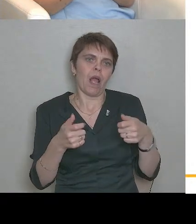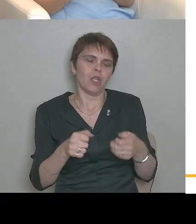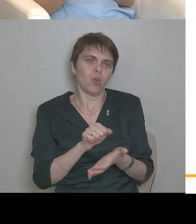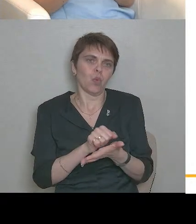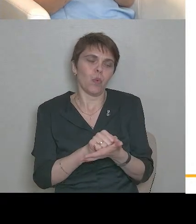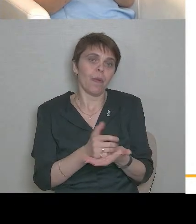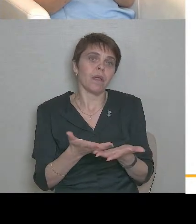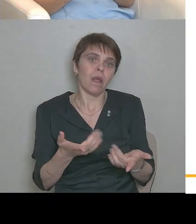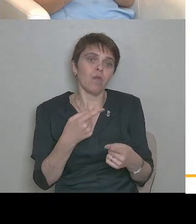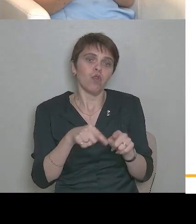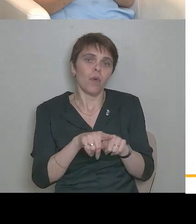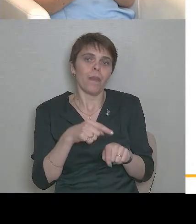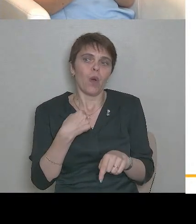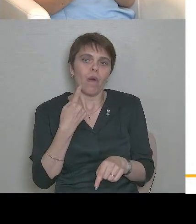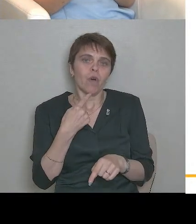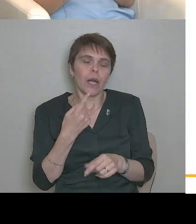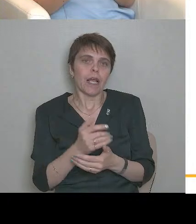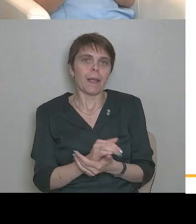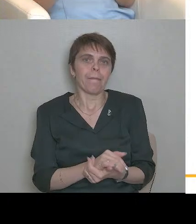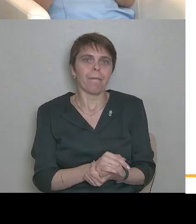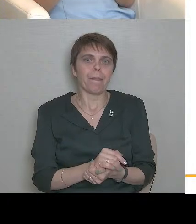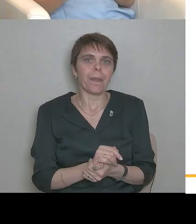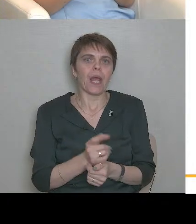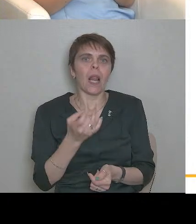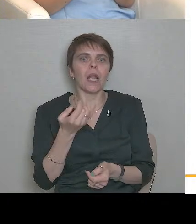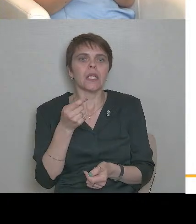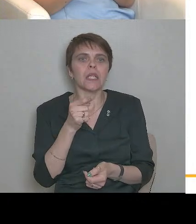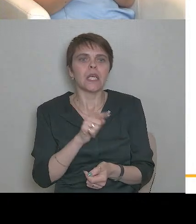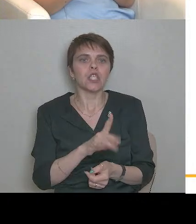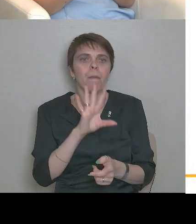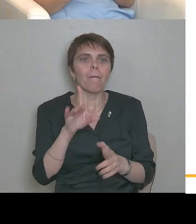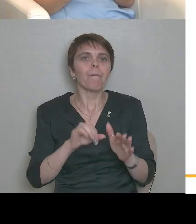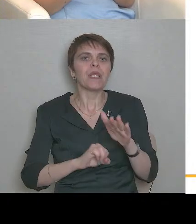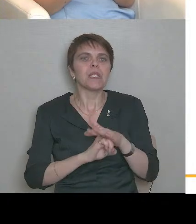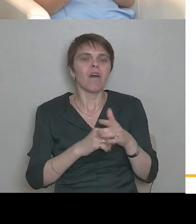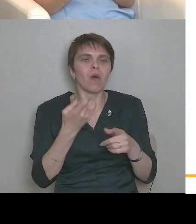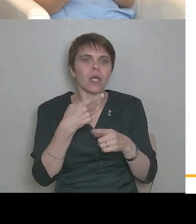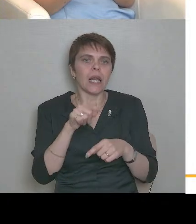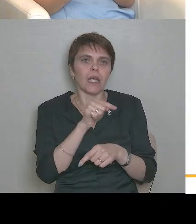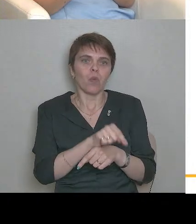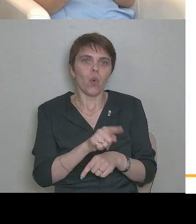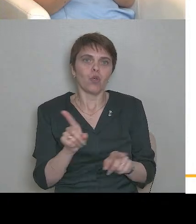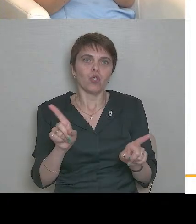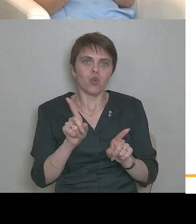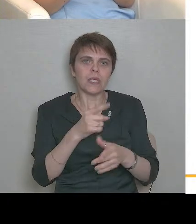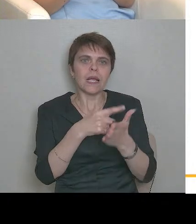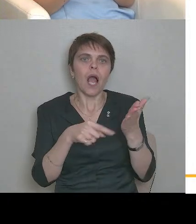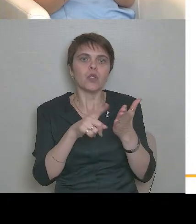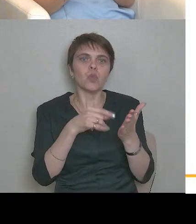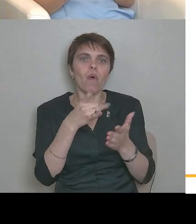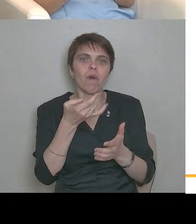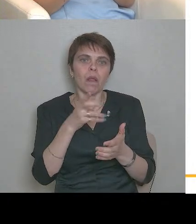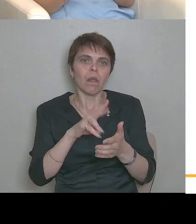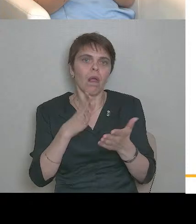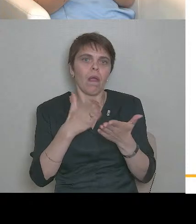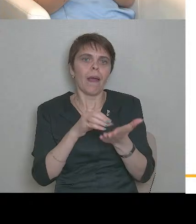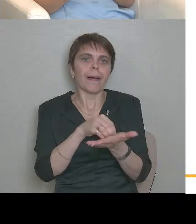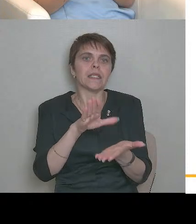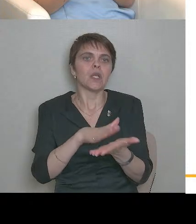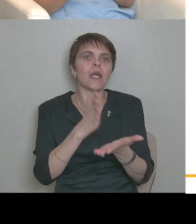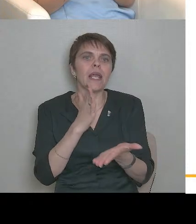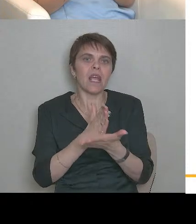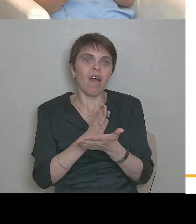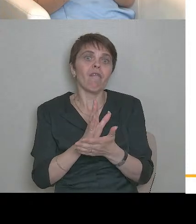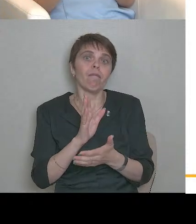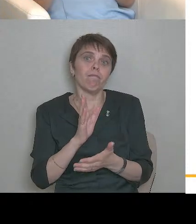the package of documents, which was mentioned by us as well. But the grounds for refusing a registration